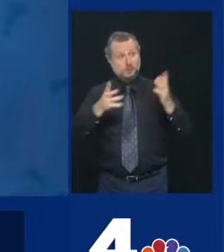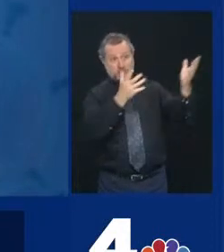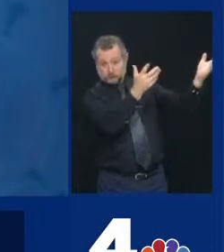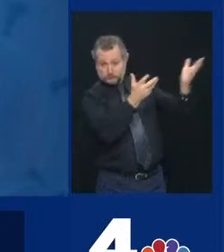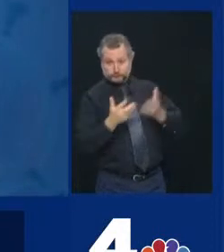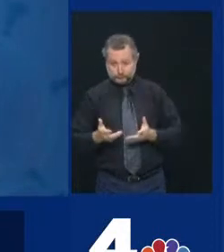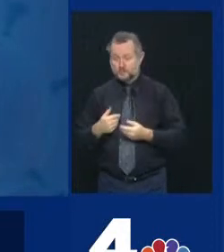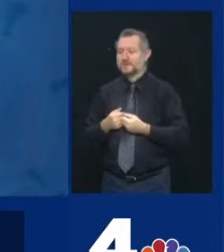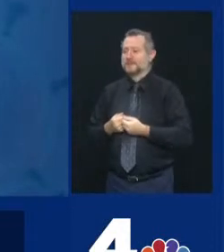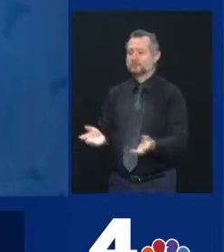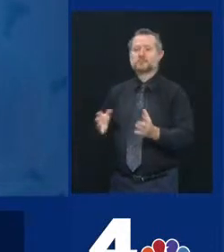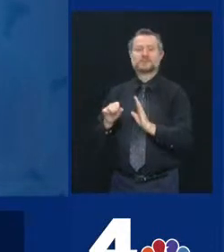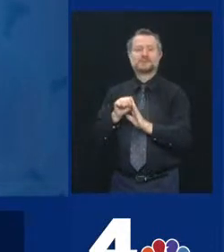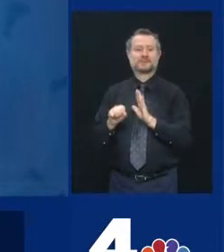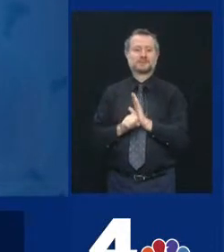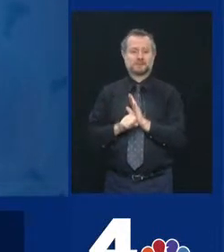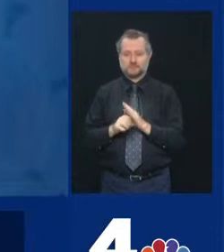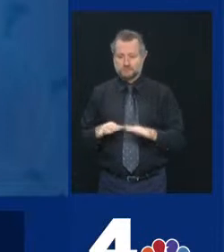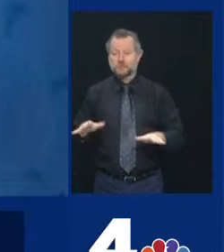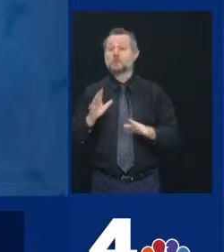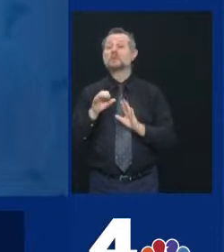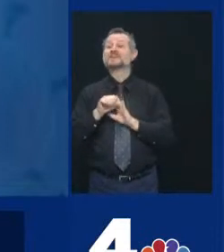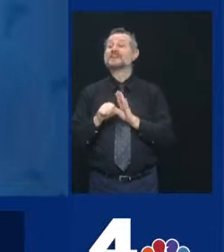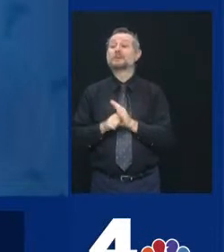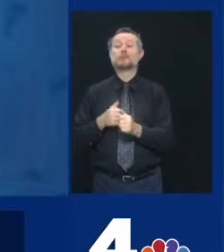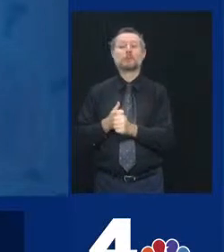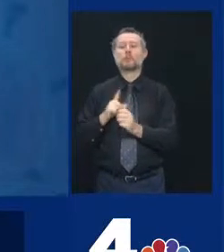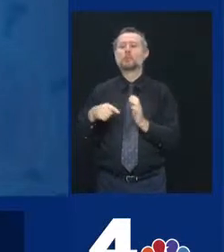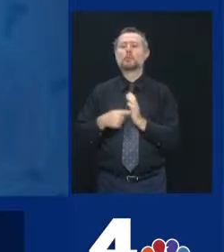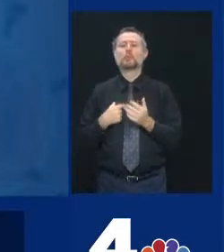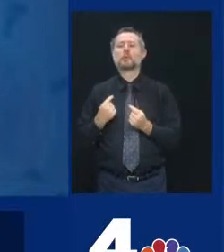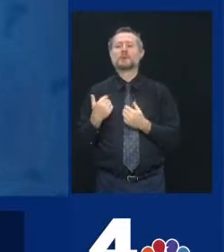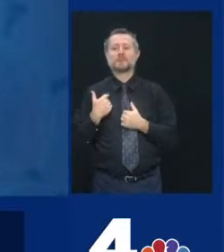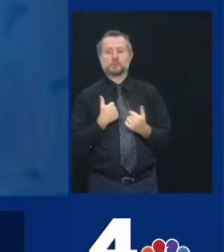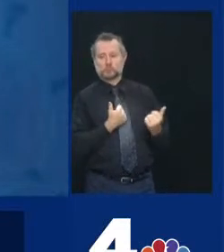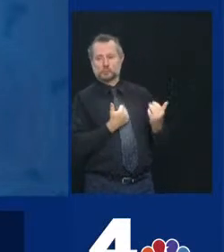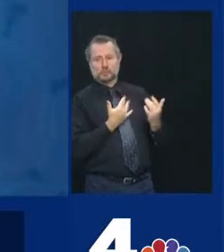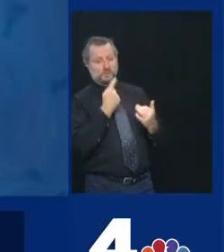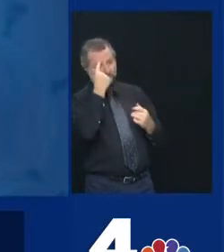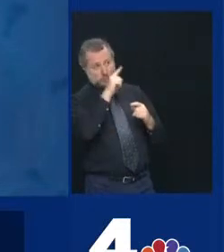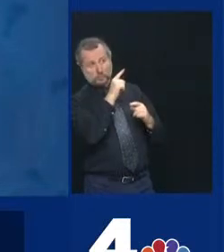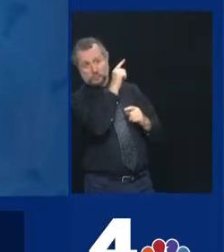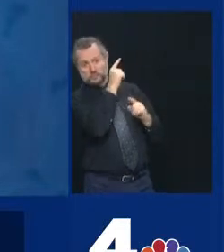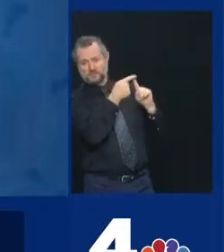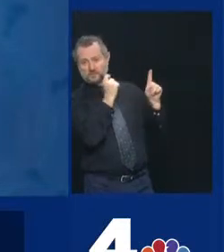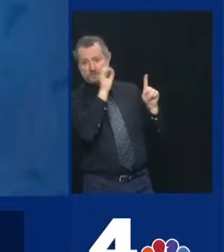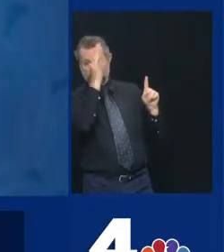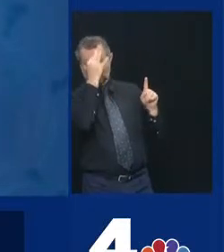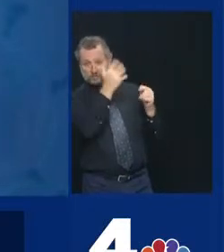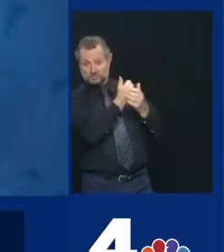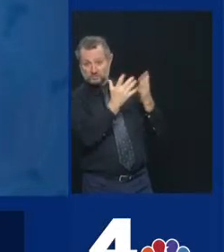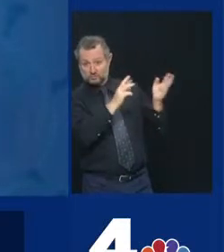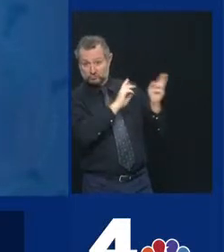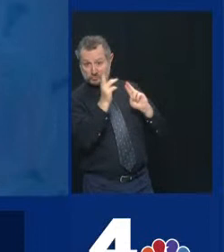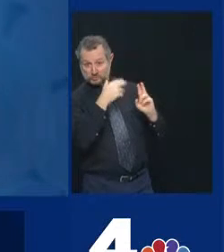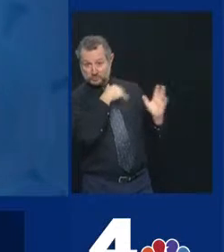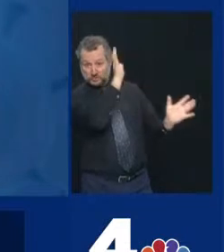vaccines. So the state's position is we have to wait for the federal government to provide us the